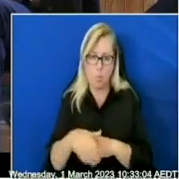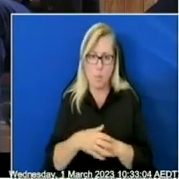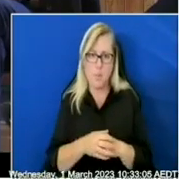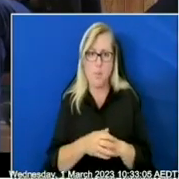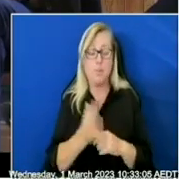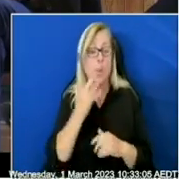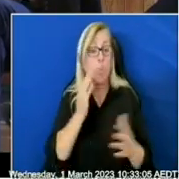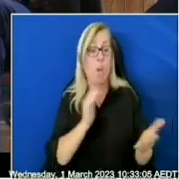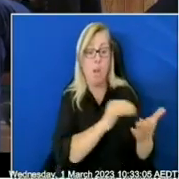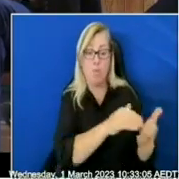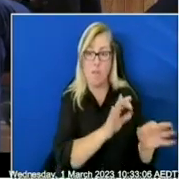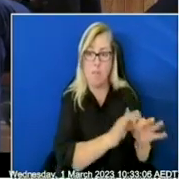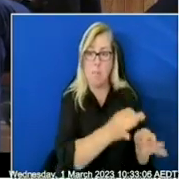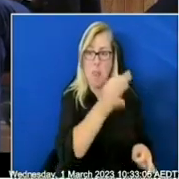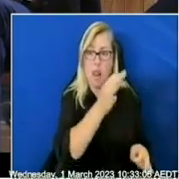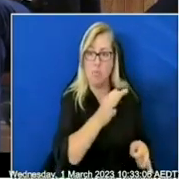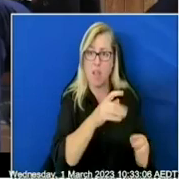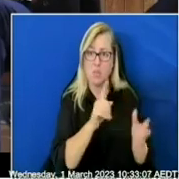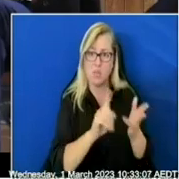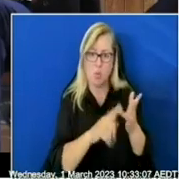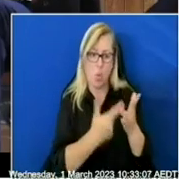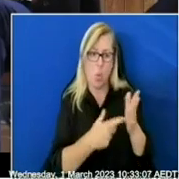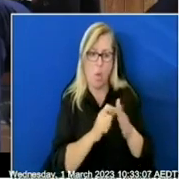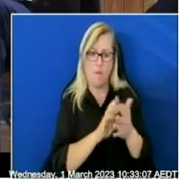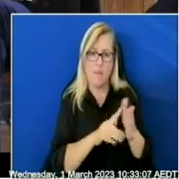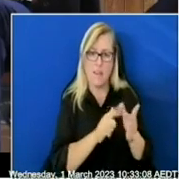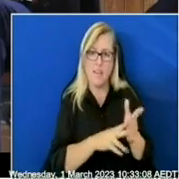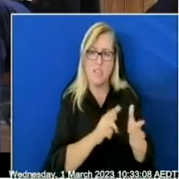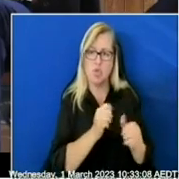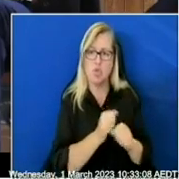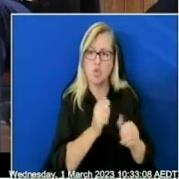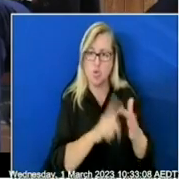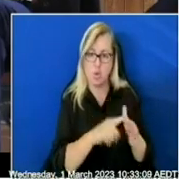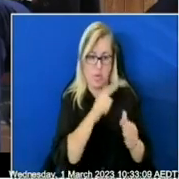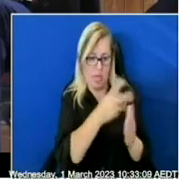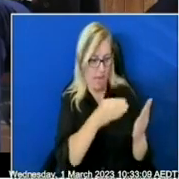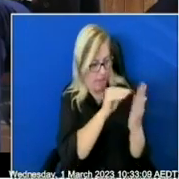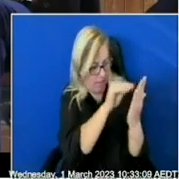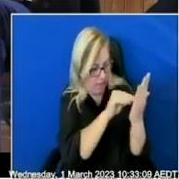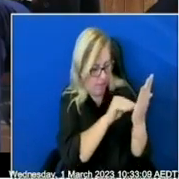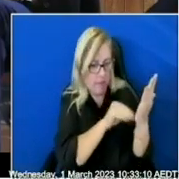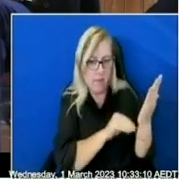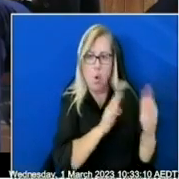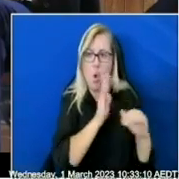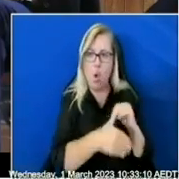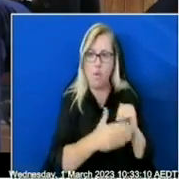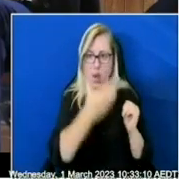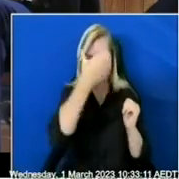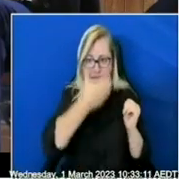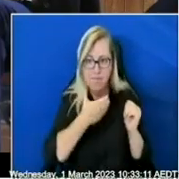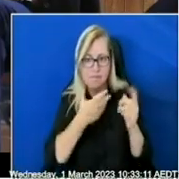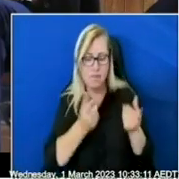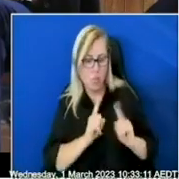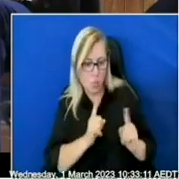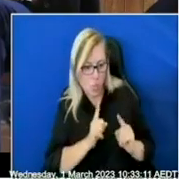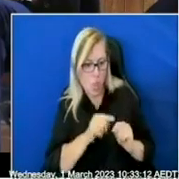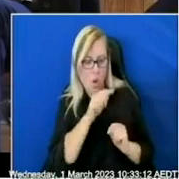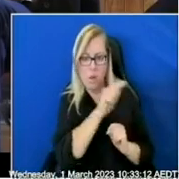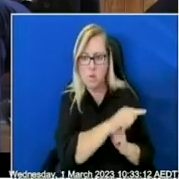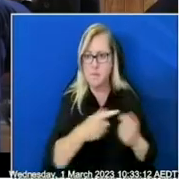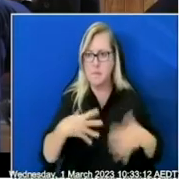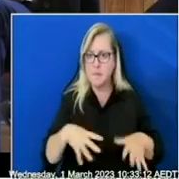their identity, their appearance and, you know, their character and whatever. So this whole system